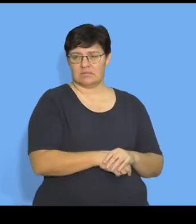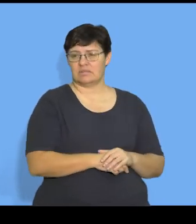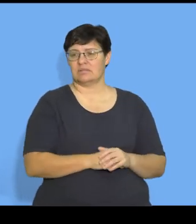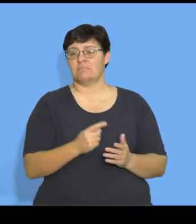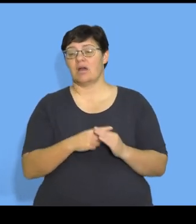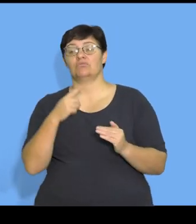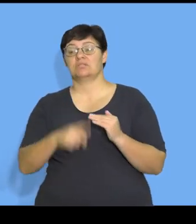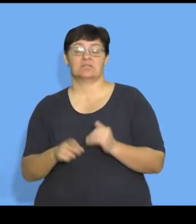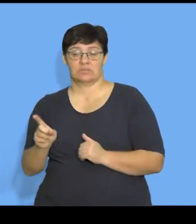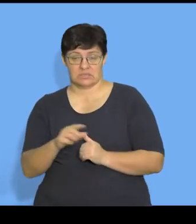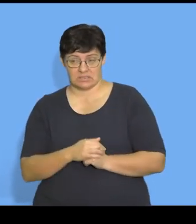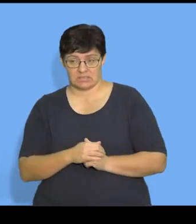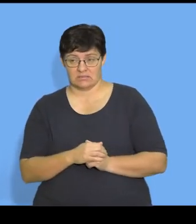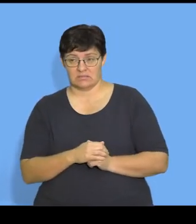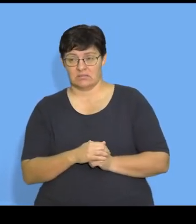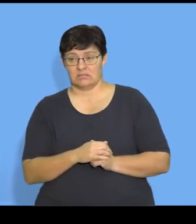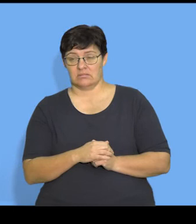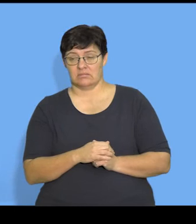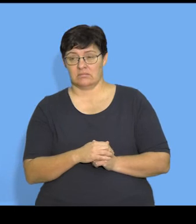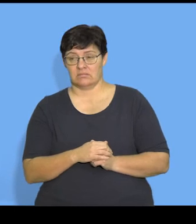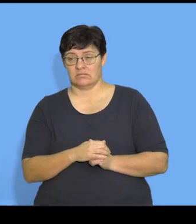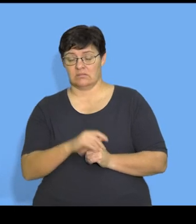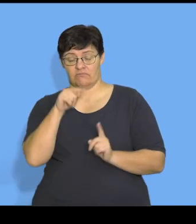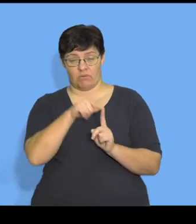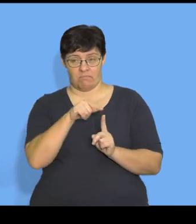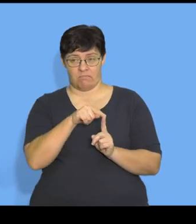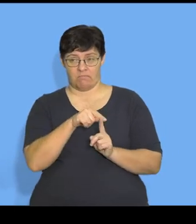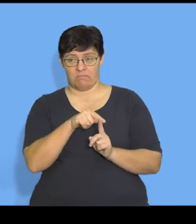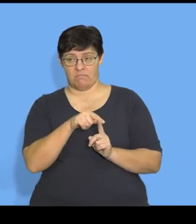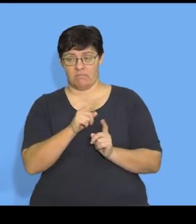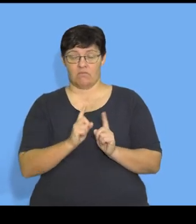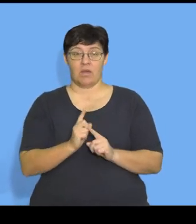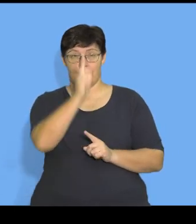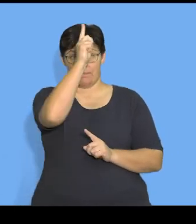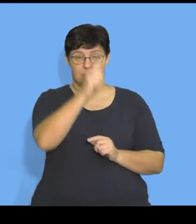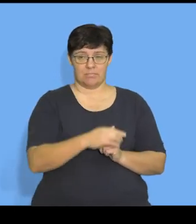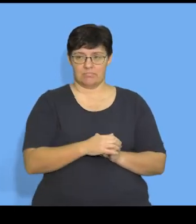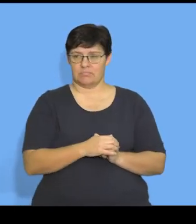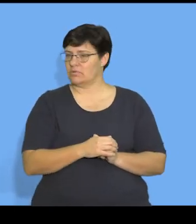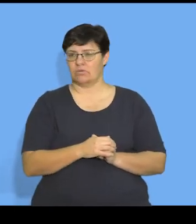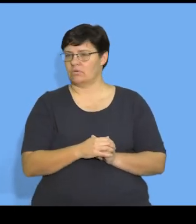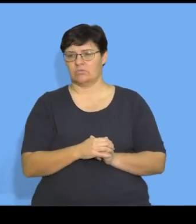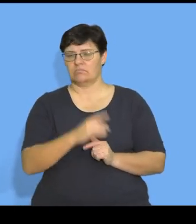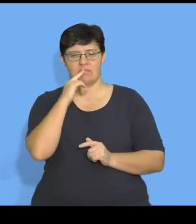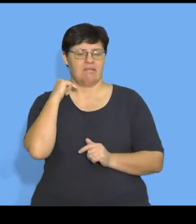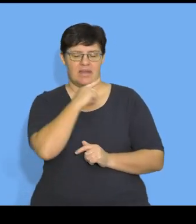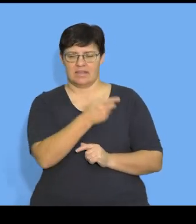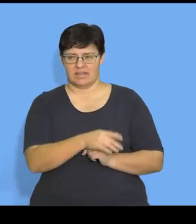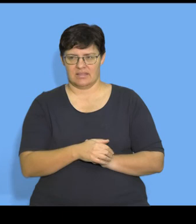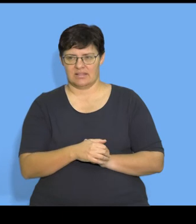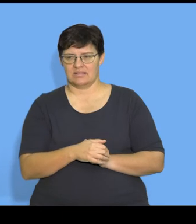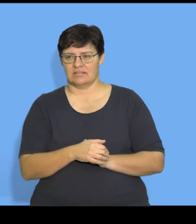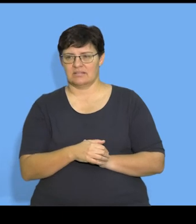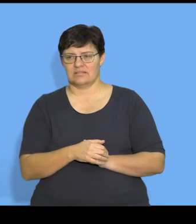resultant goes from here to there. No, I lied to you. My